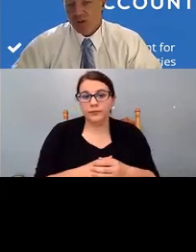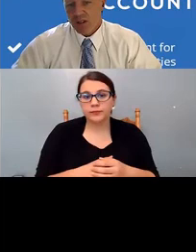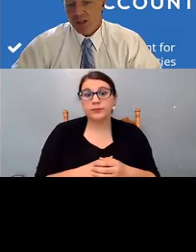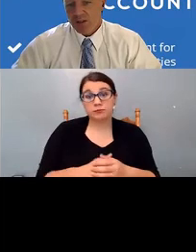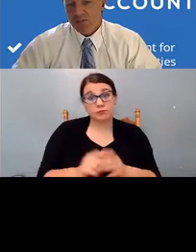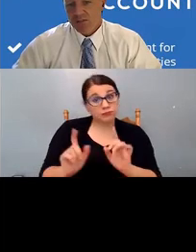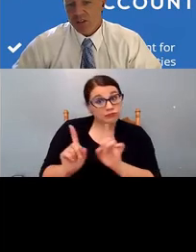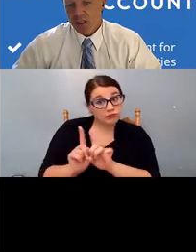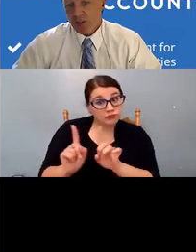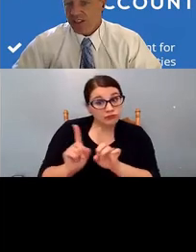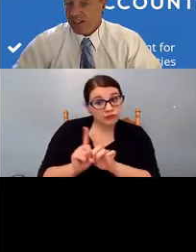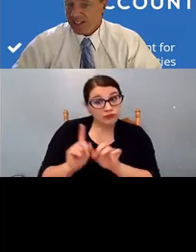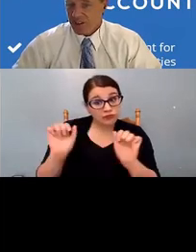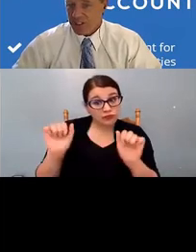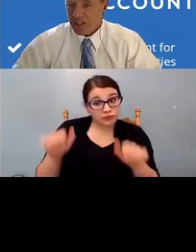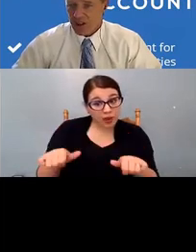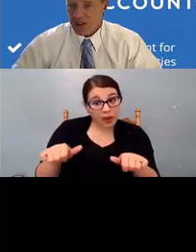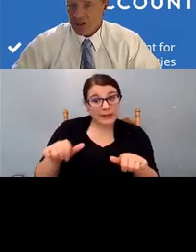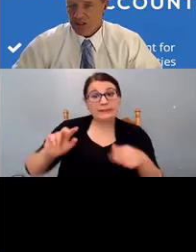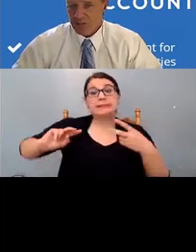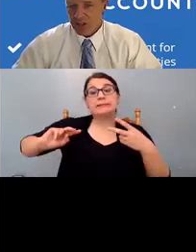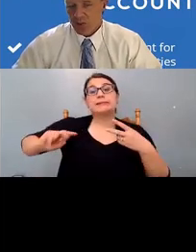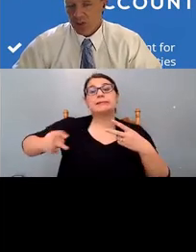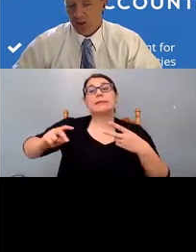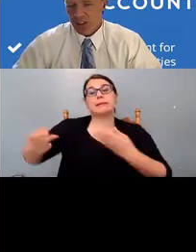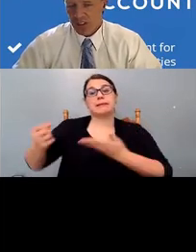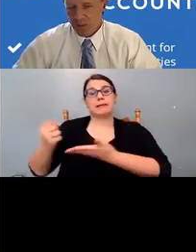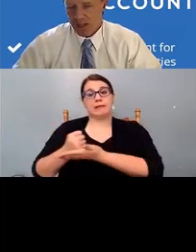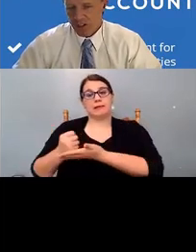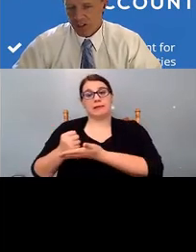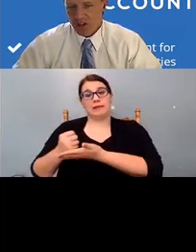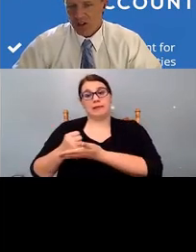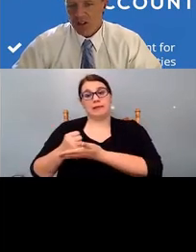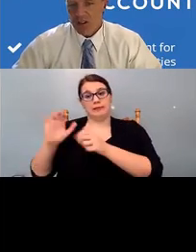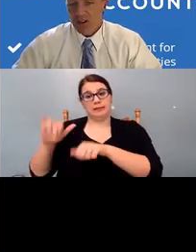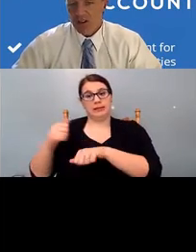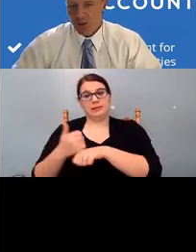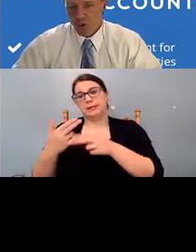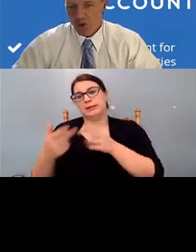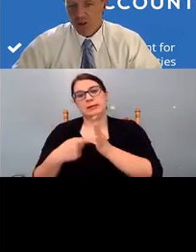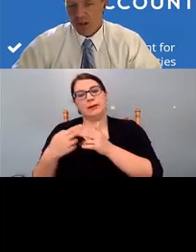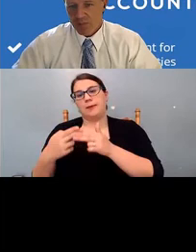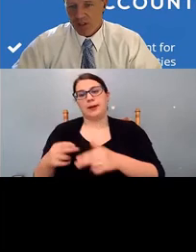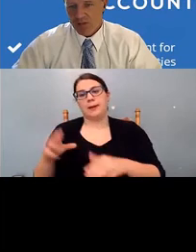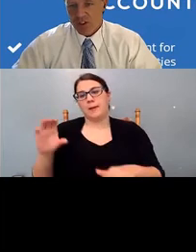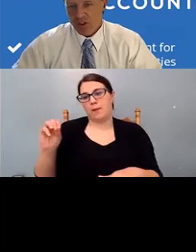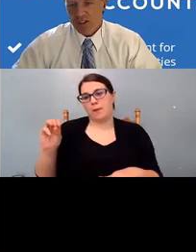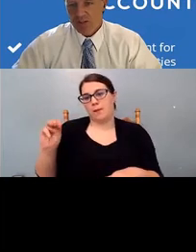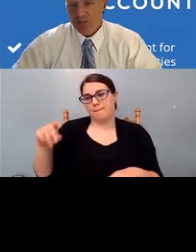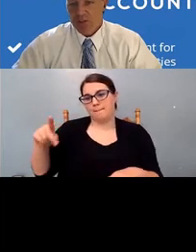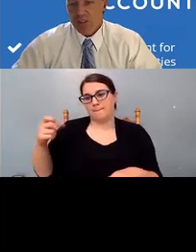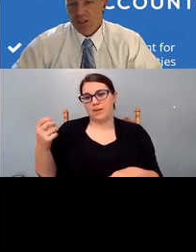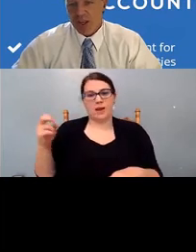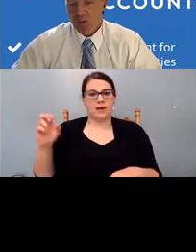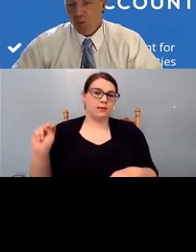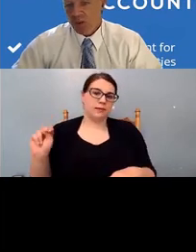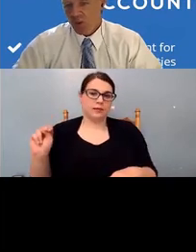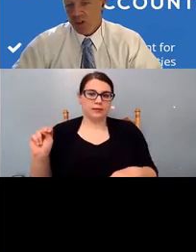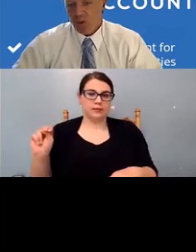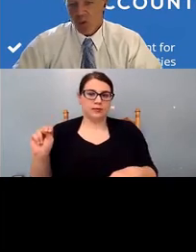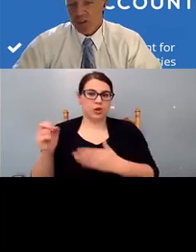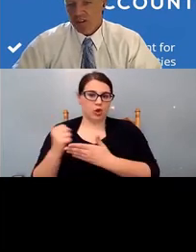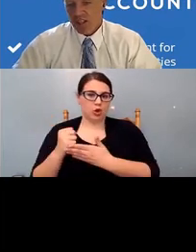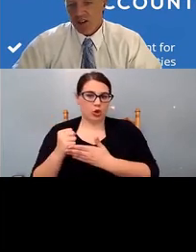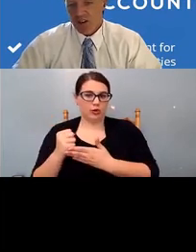to set up a secondary card, sometimes we call it the companion card, for that beneficiary. And one